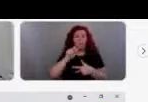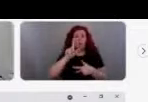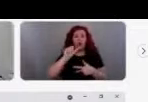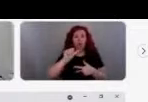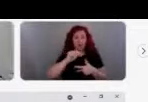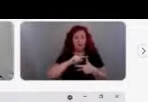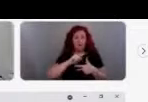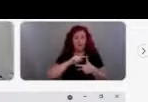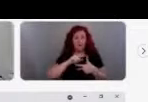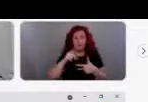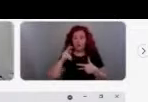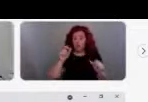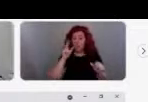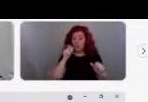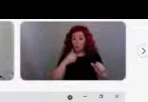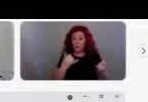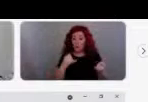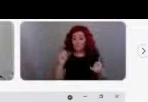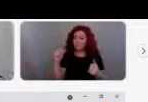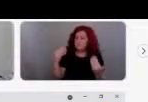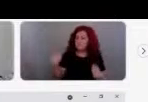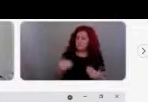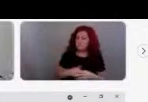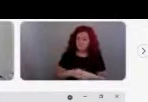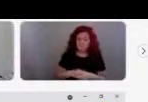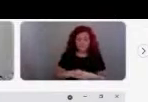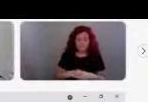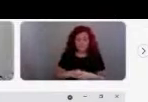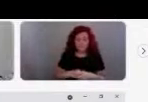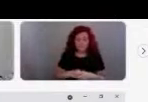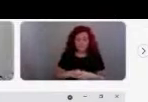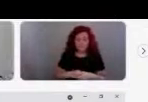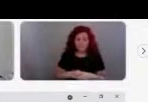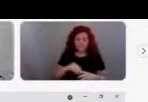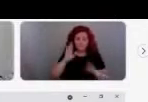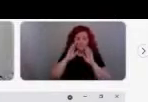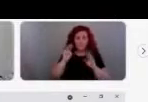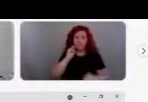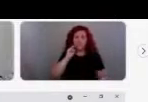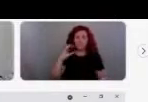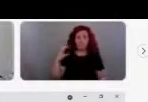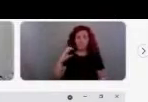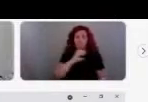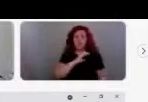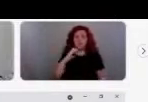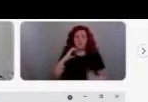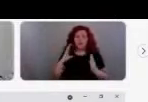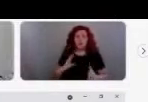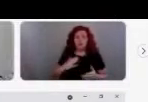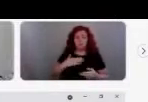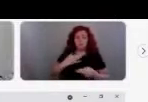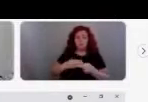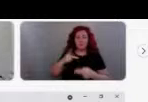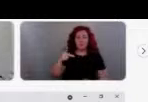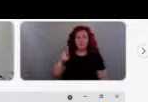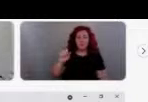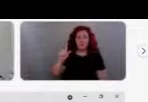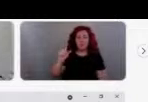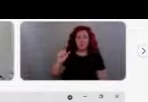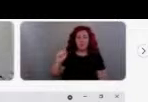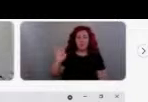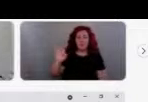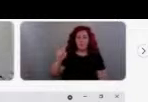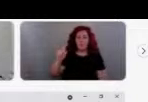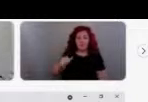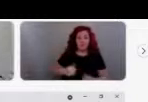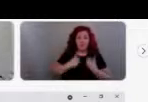now yes paula please proceed okay hello madam chair and commissioners my name is paula fili and i've lived in